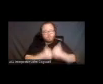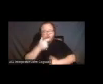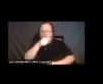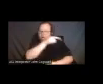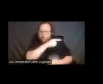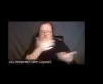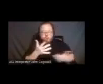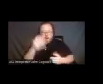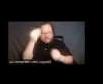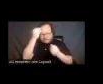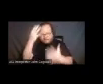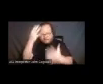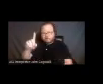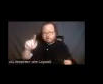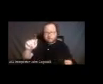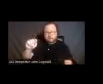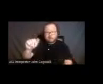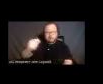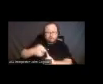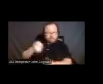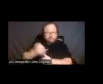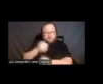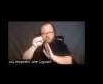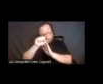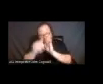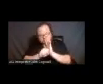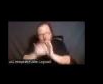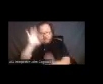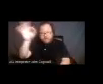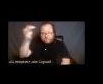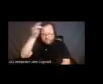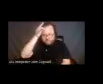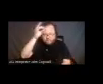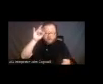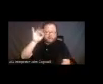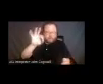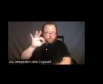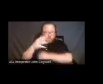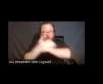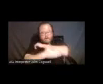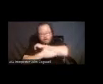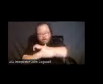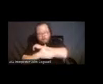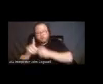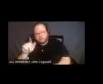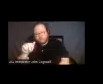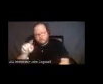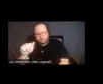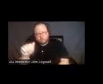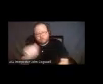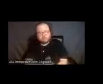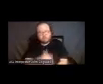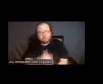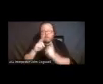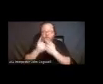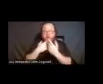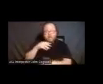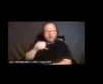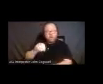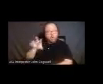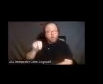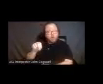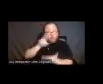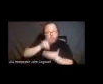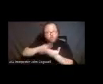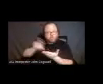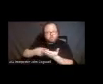sources. They can come from state, federal, or county data. The department has its own research and evaluation